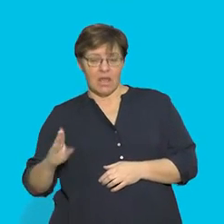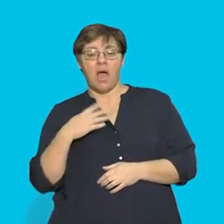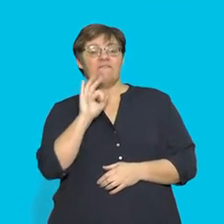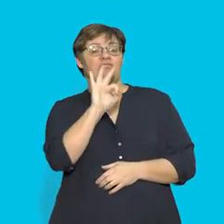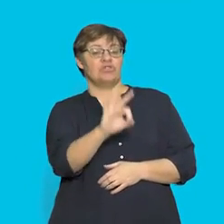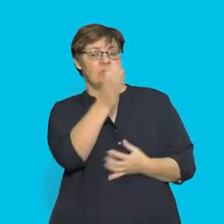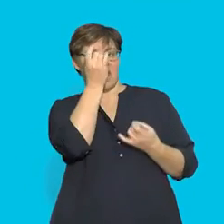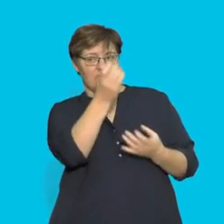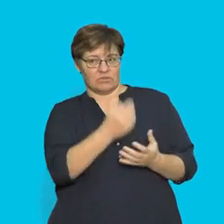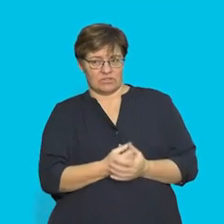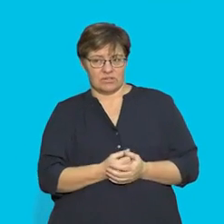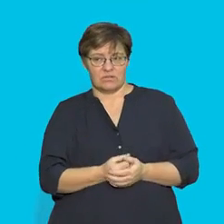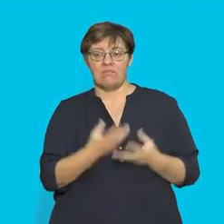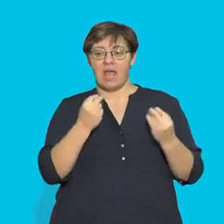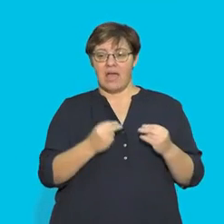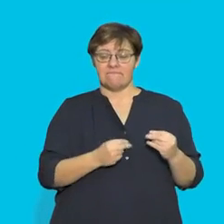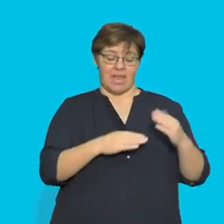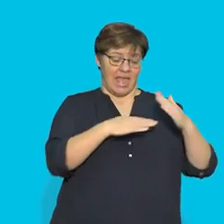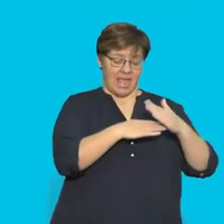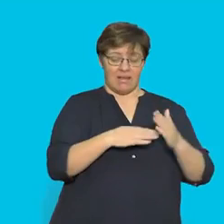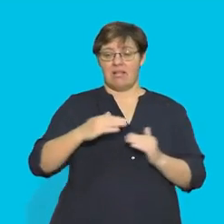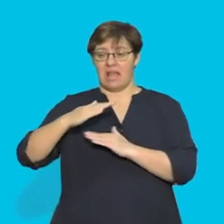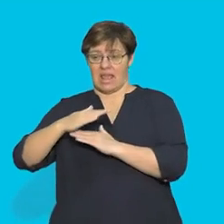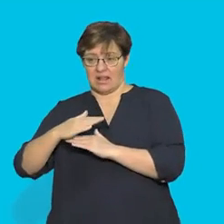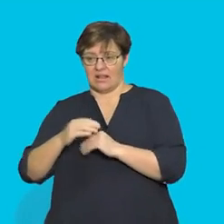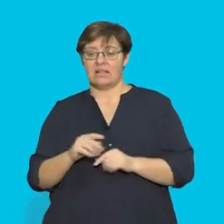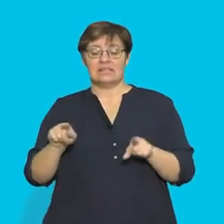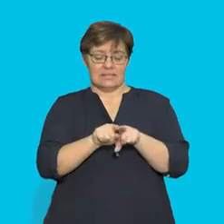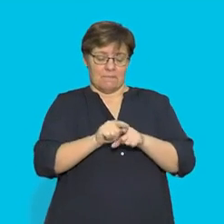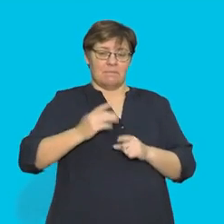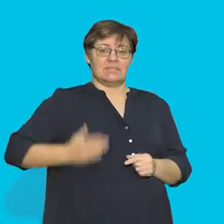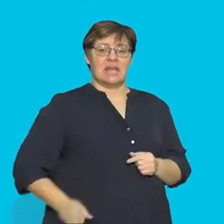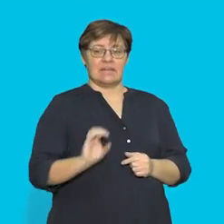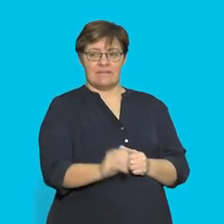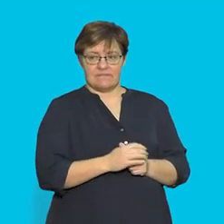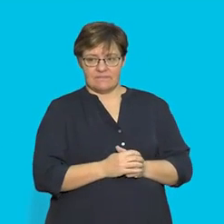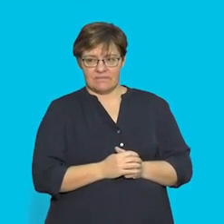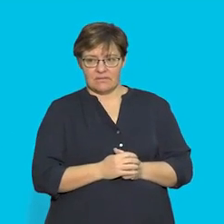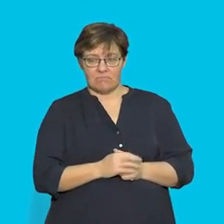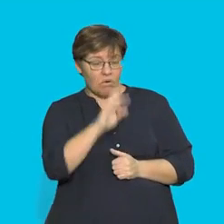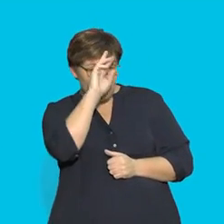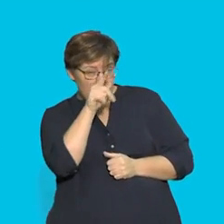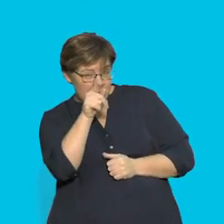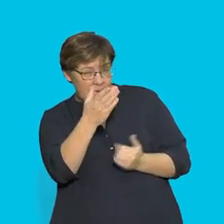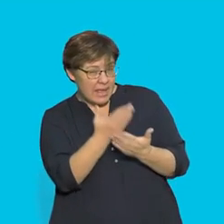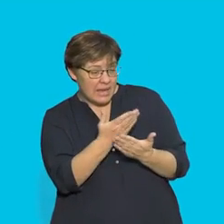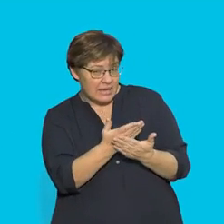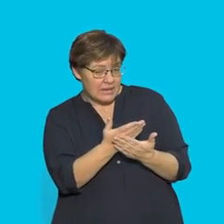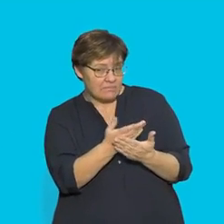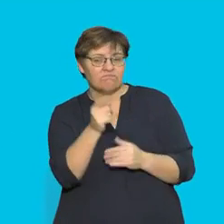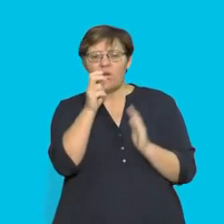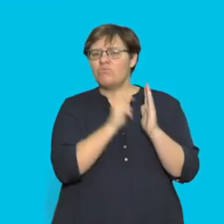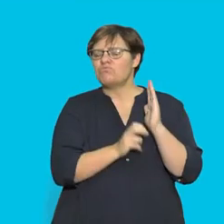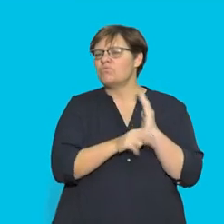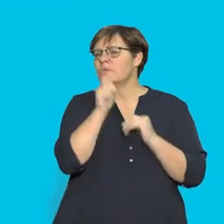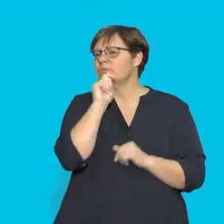bits of information. We've got 2 angles and a side. Can you remember